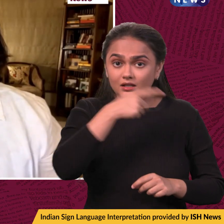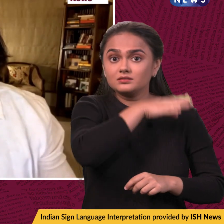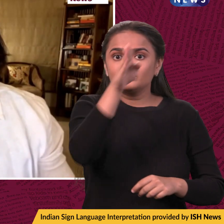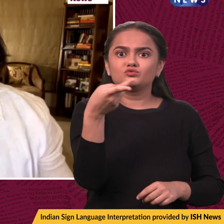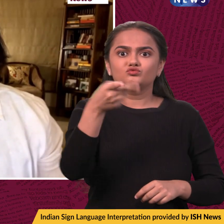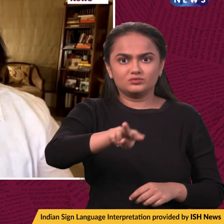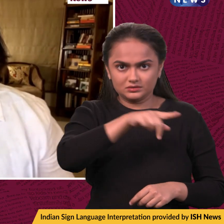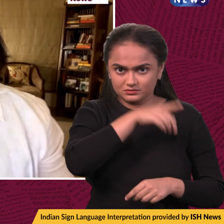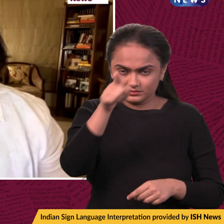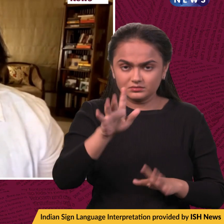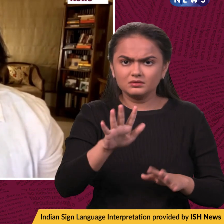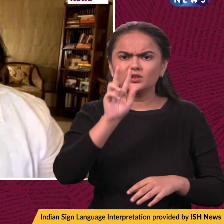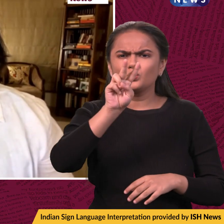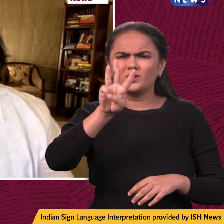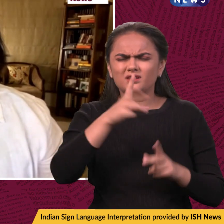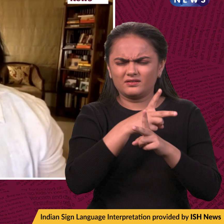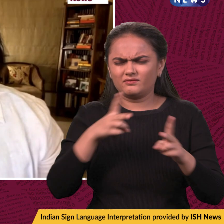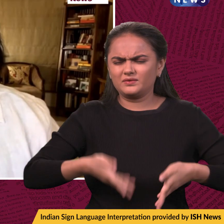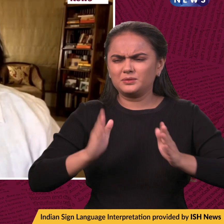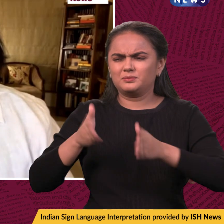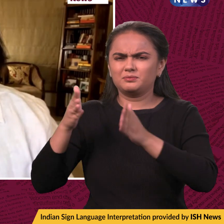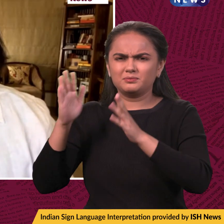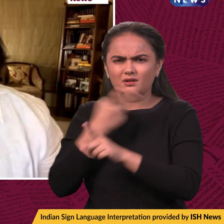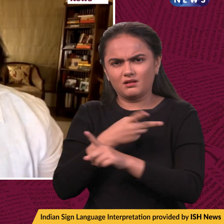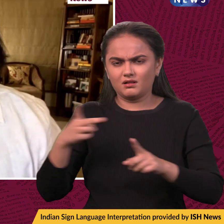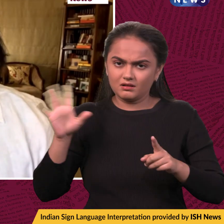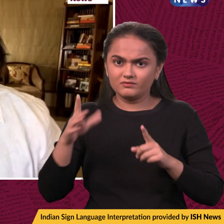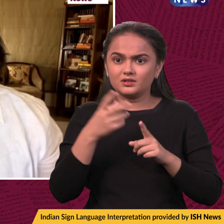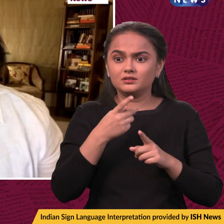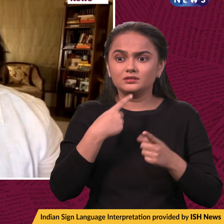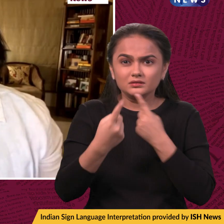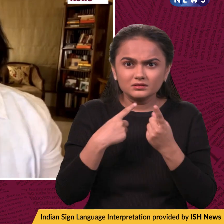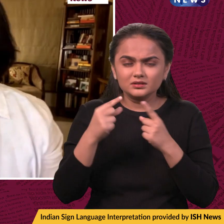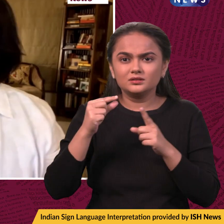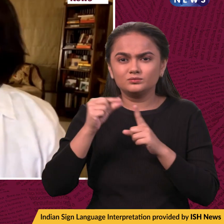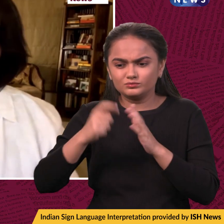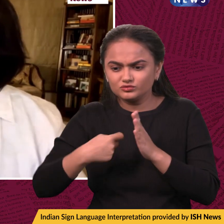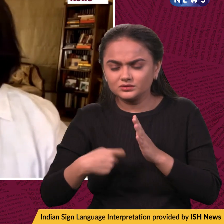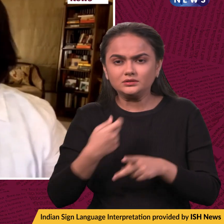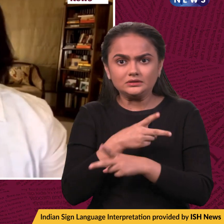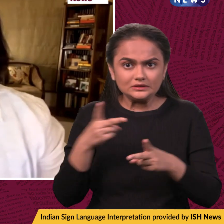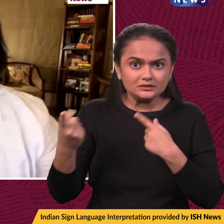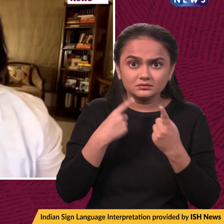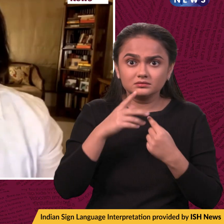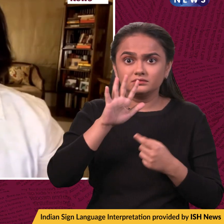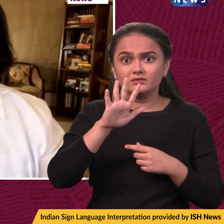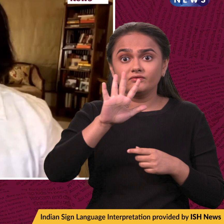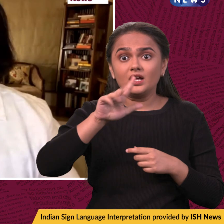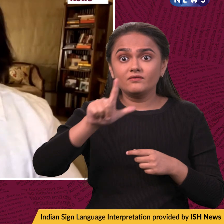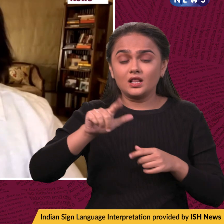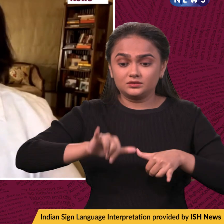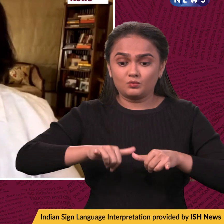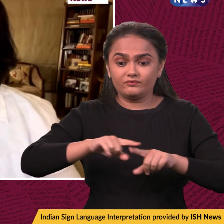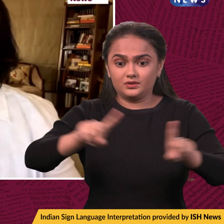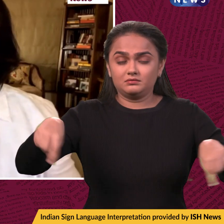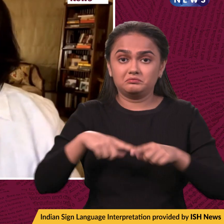visit. 23 buildings are inaugurated as part of this first phase of the project, spread over a massive area of almost 5 lakh square